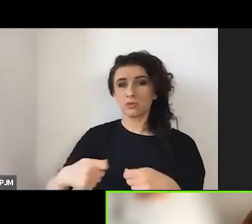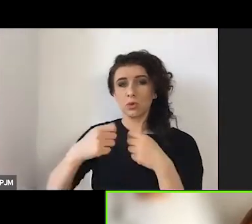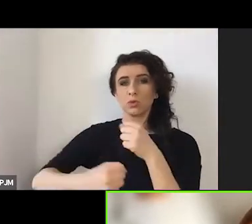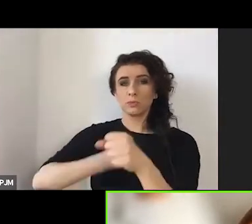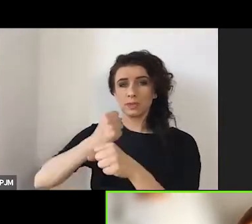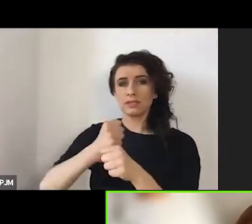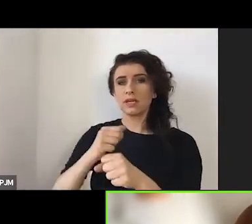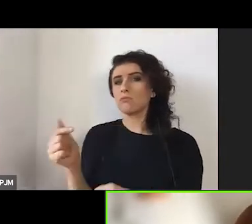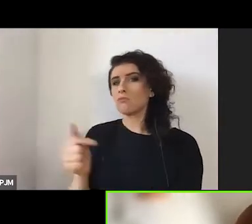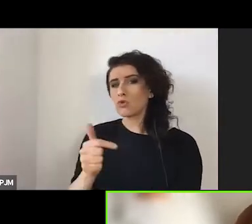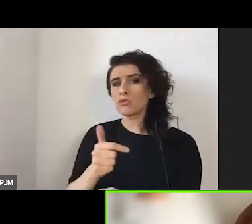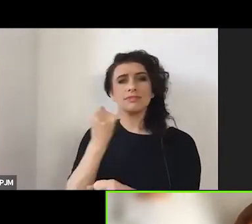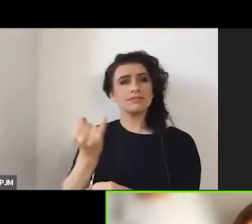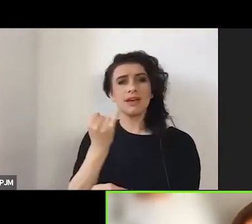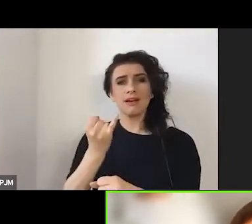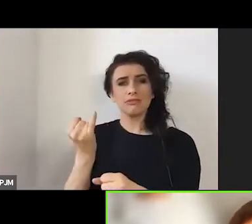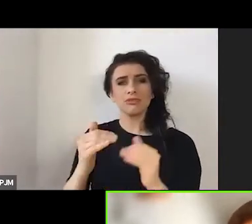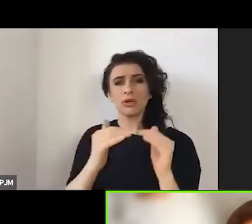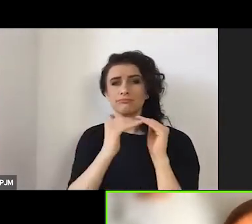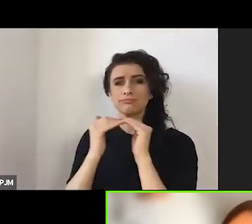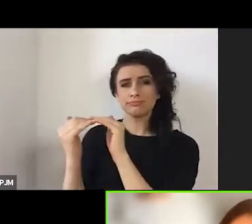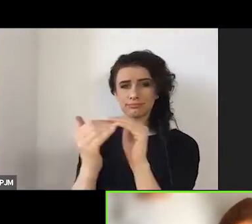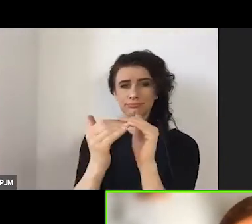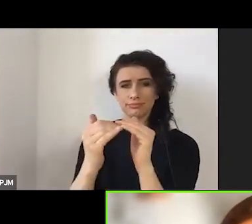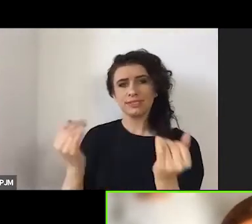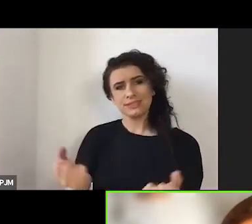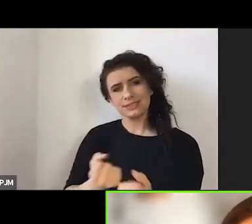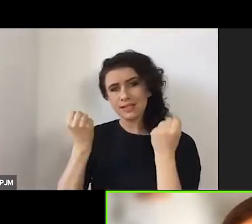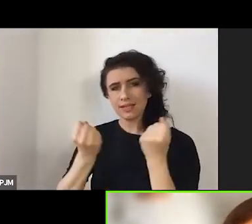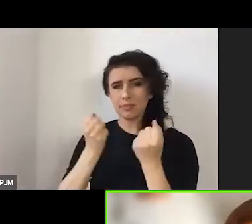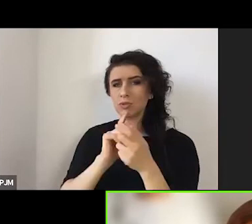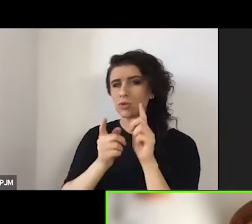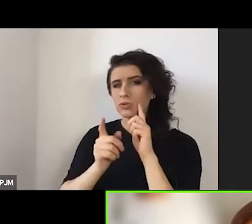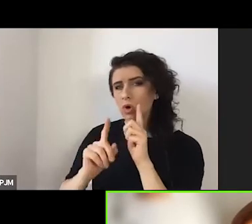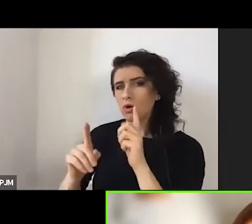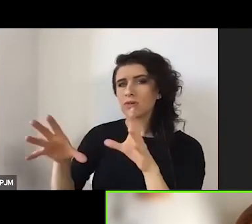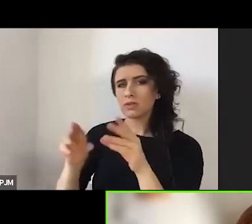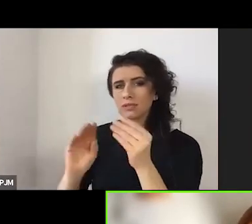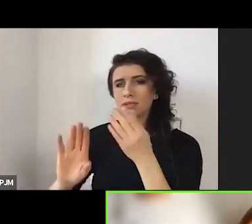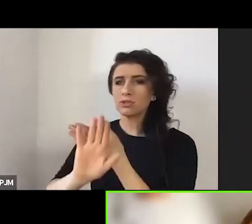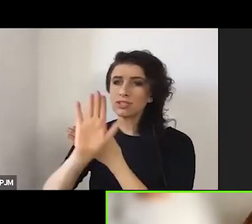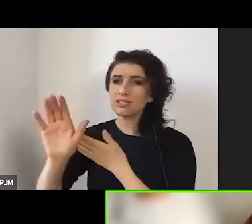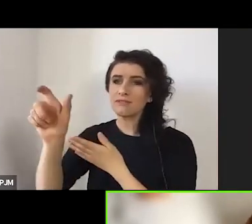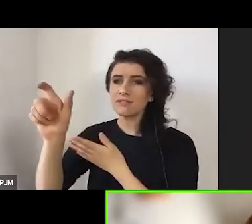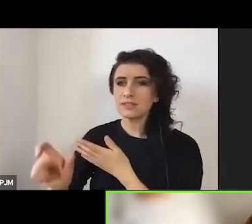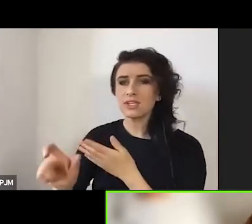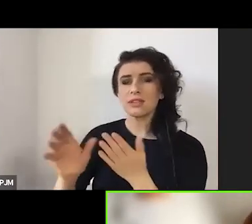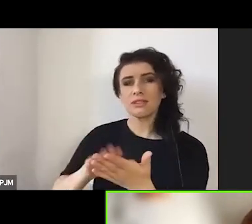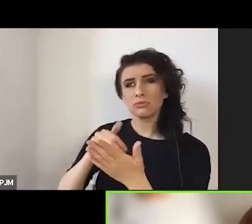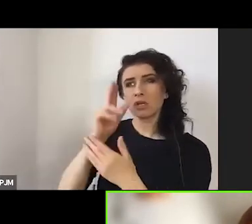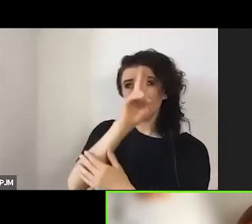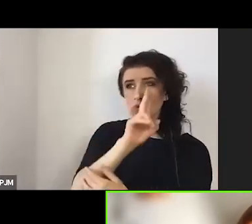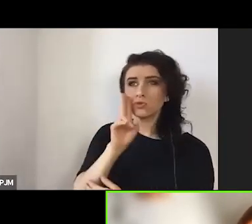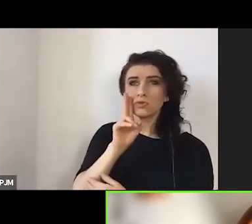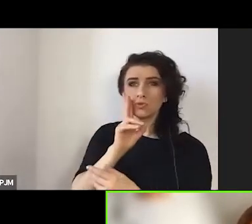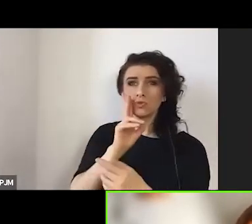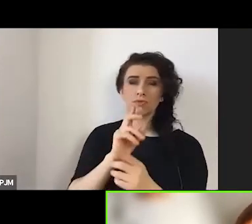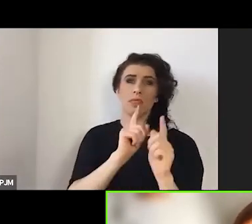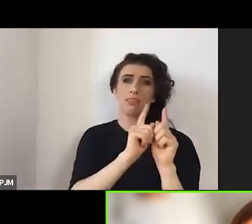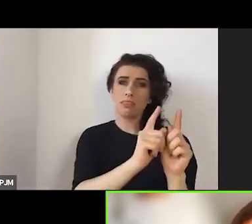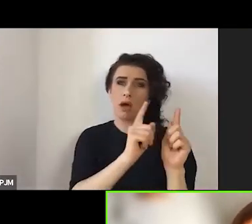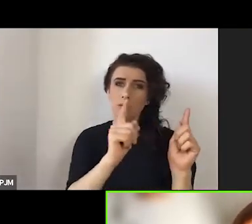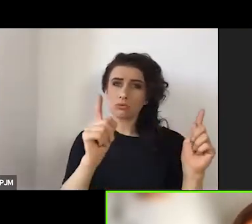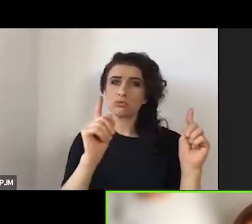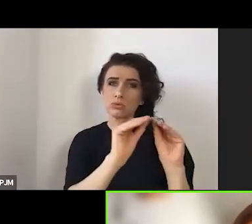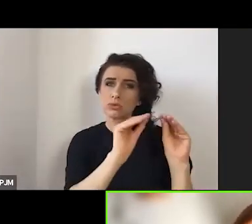representatives of parents, representatives, well, principal, of course, representatives of teachers, representatives of students, because sometimes there